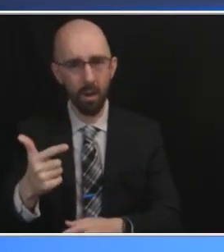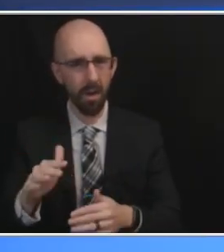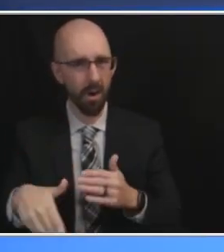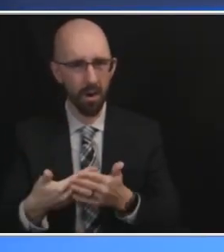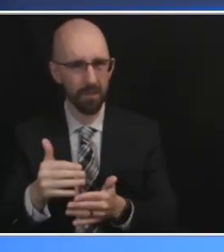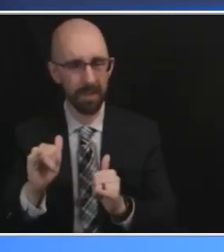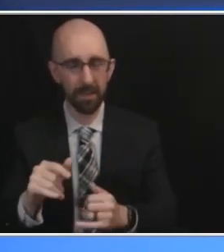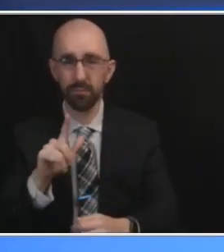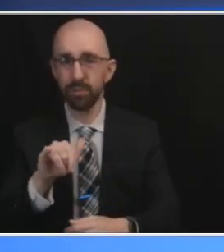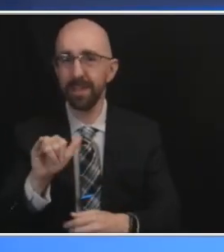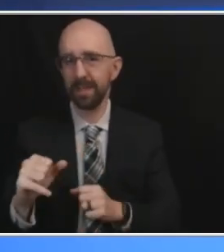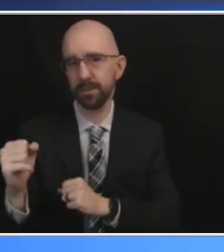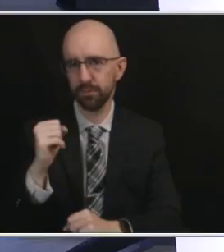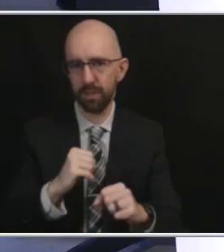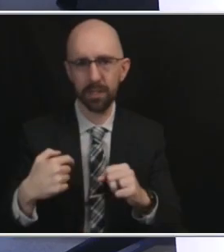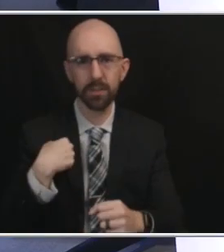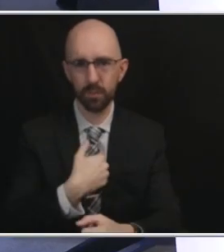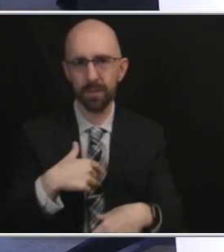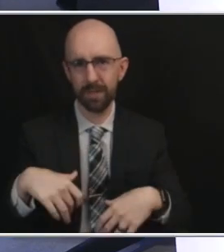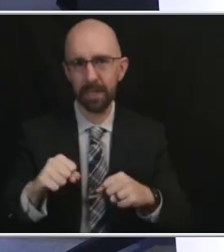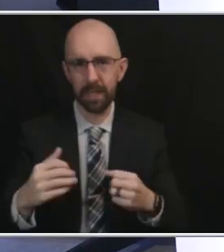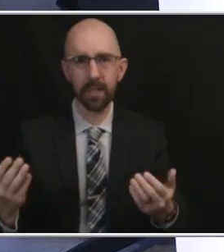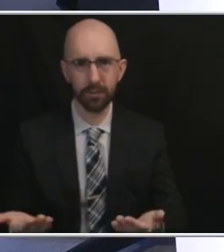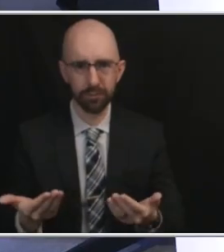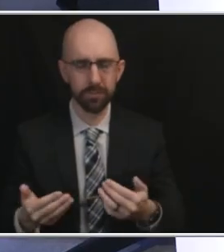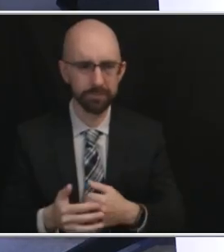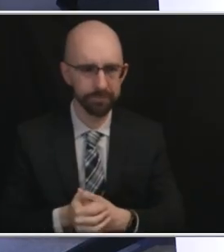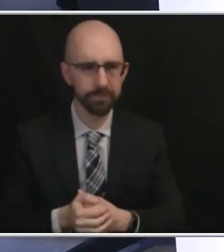strategy that we've taken here.